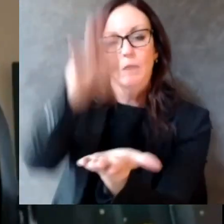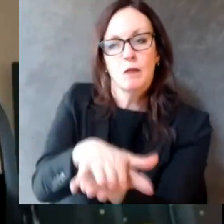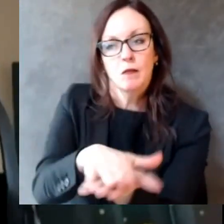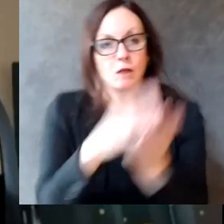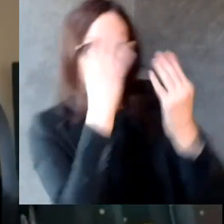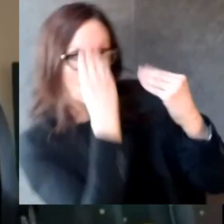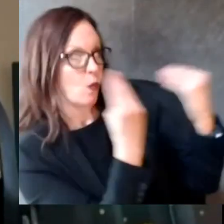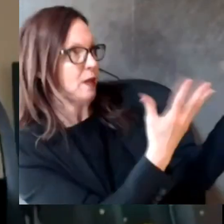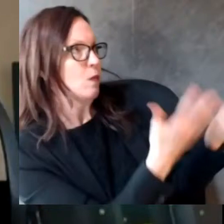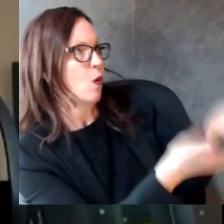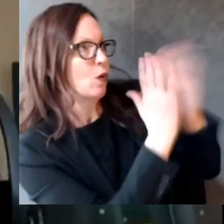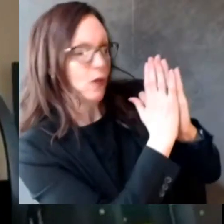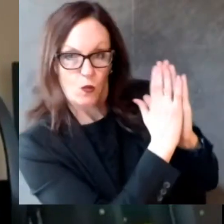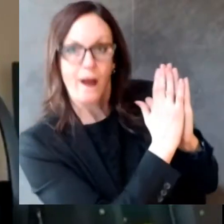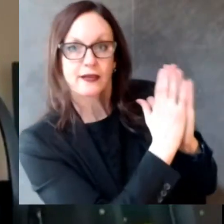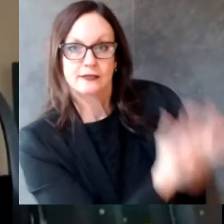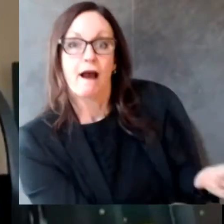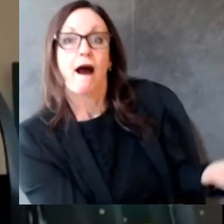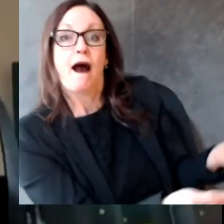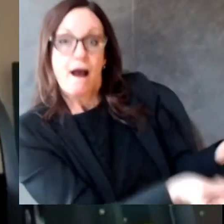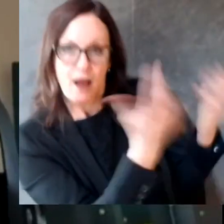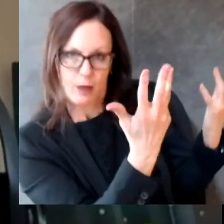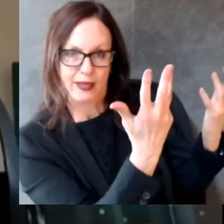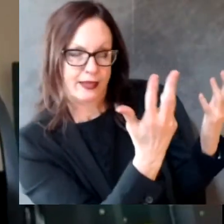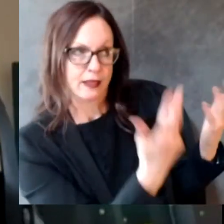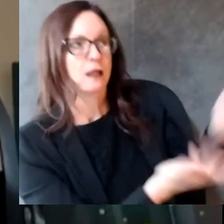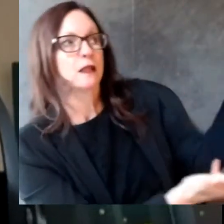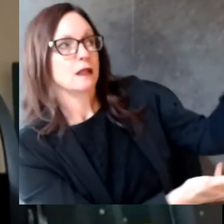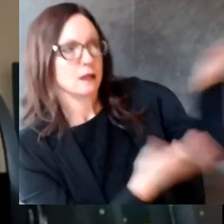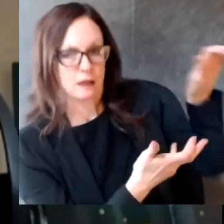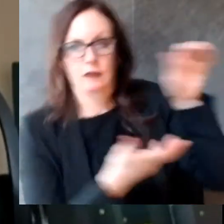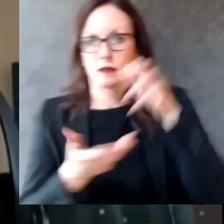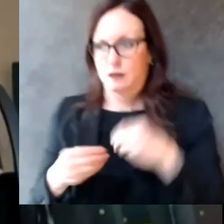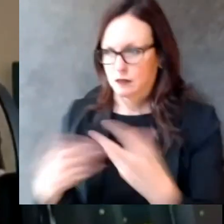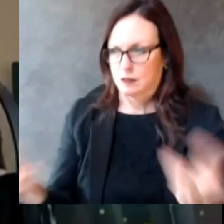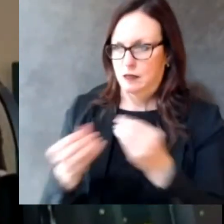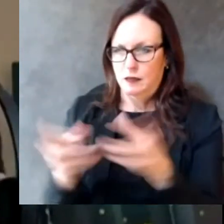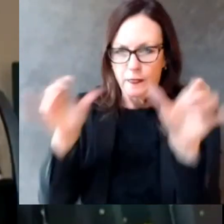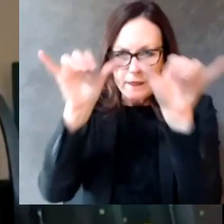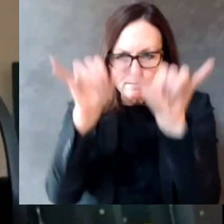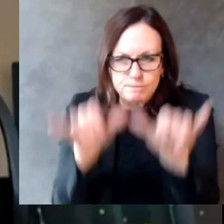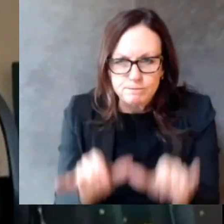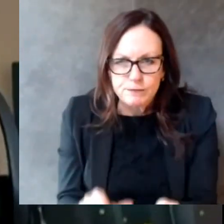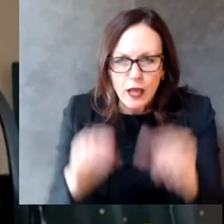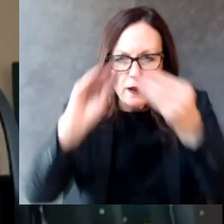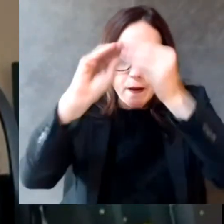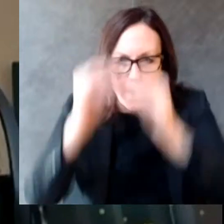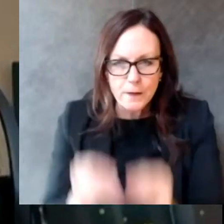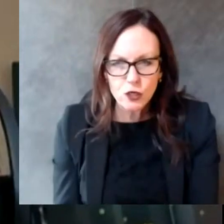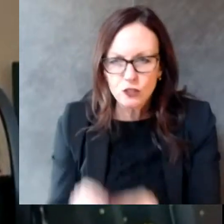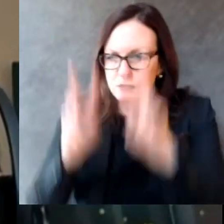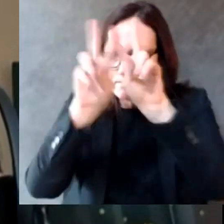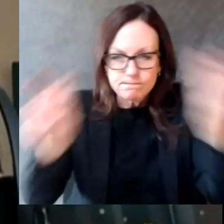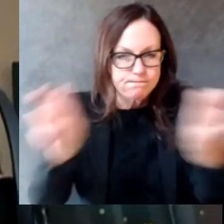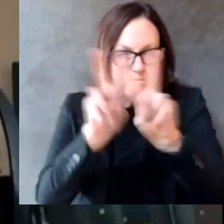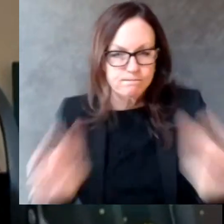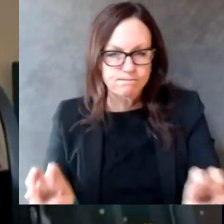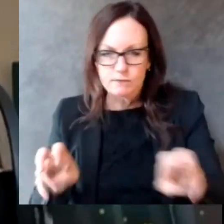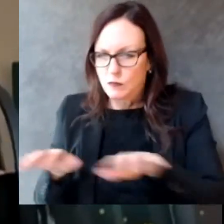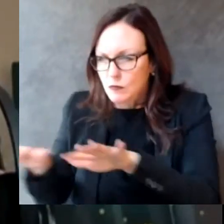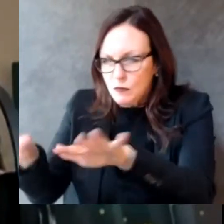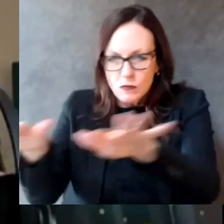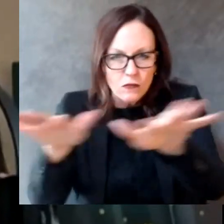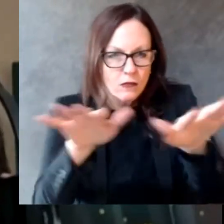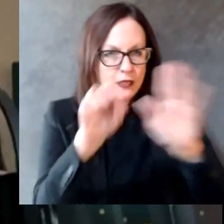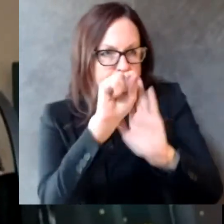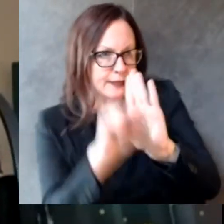a smart and wise way to think about how to maximize the use of doses throughout the country. The